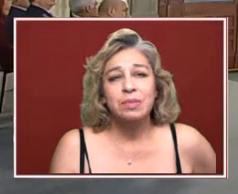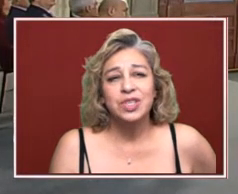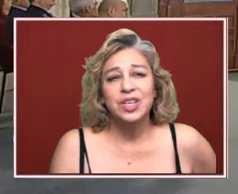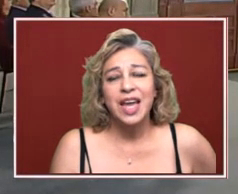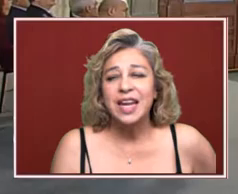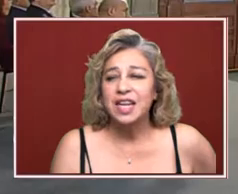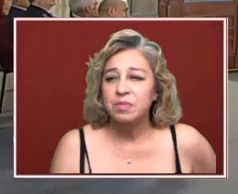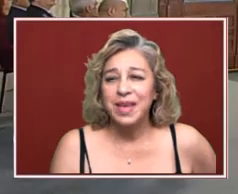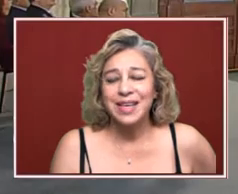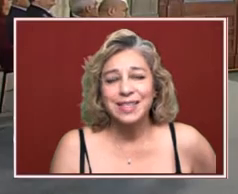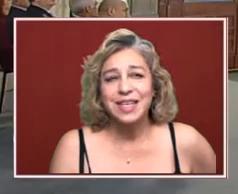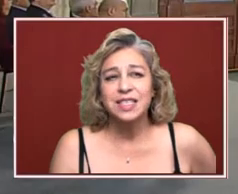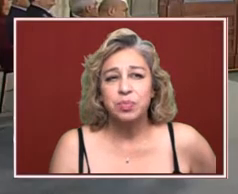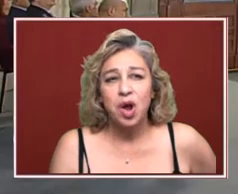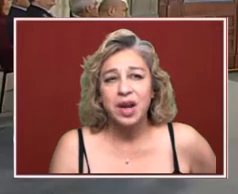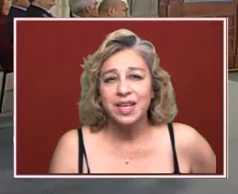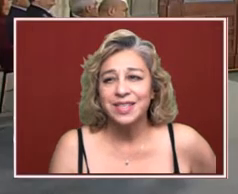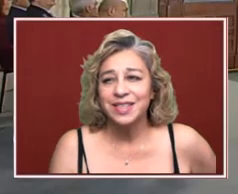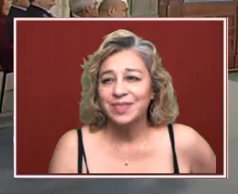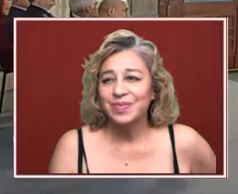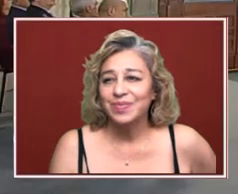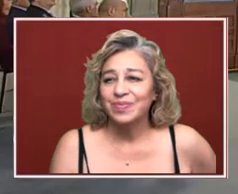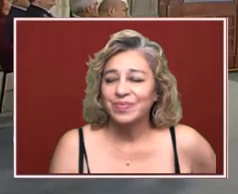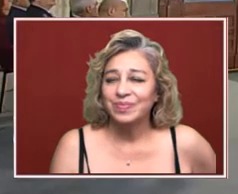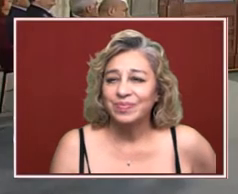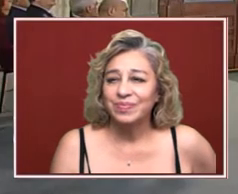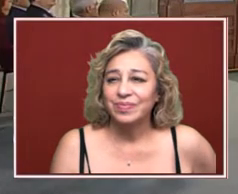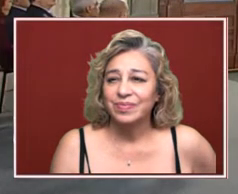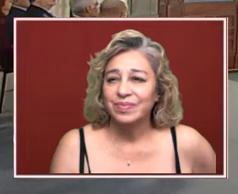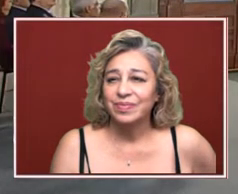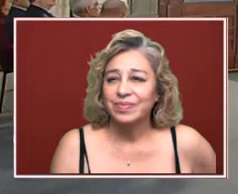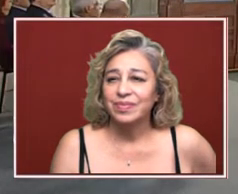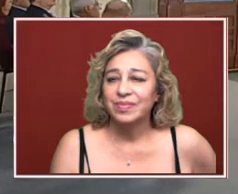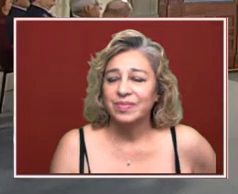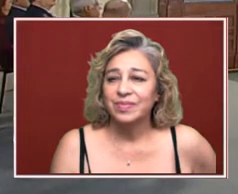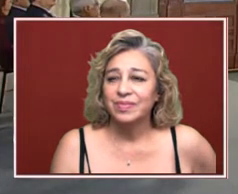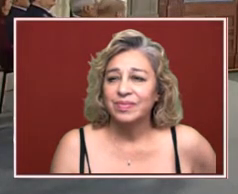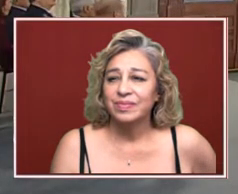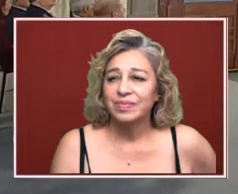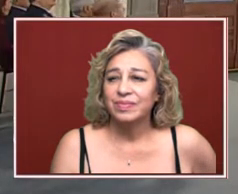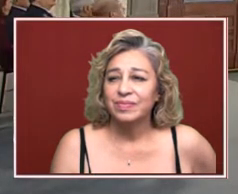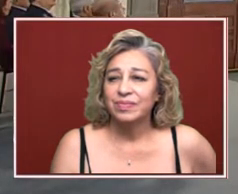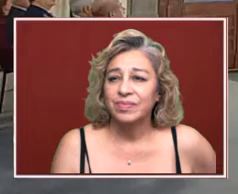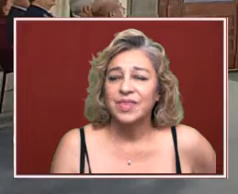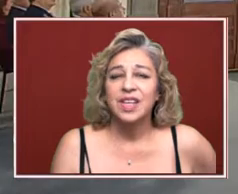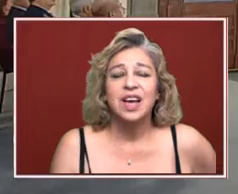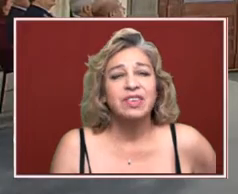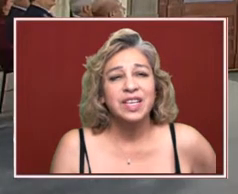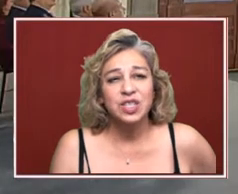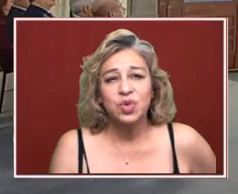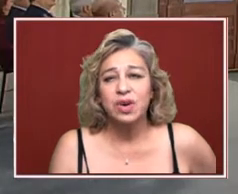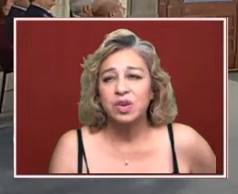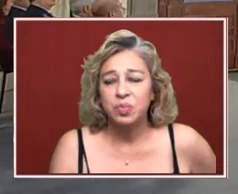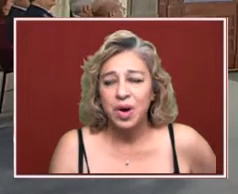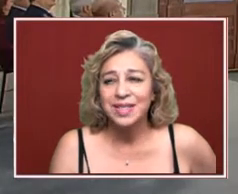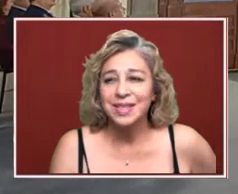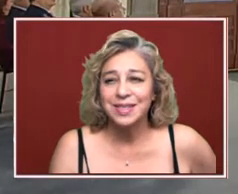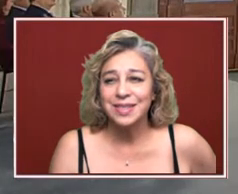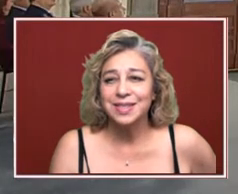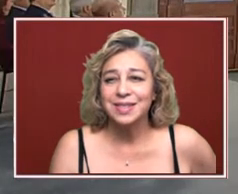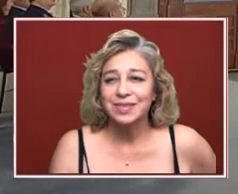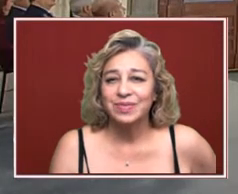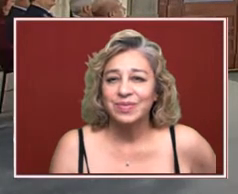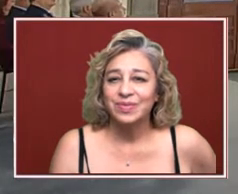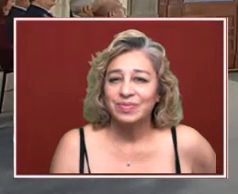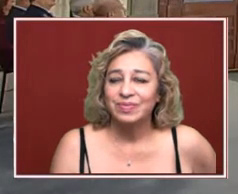been able to gain it, because it is a product, de los procesos históricos, of historical